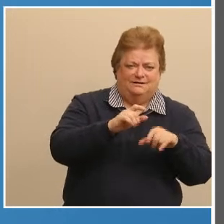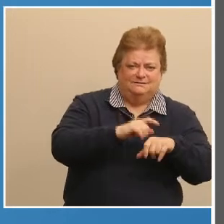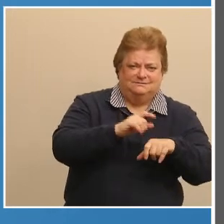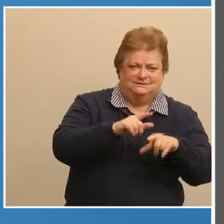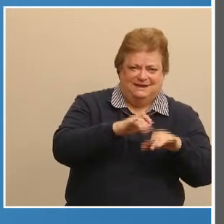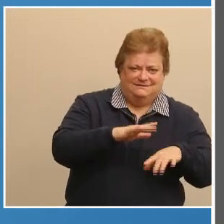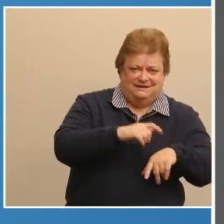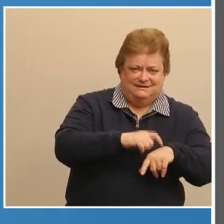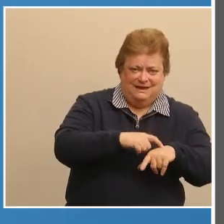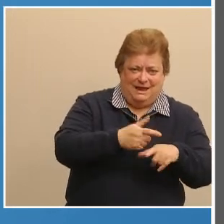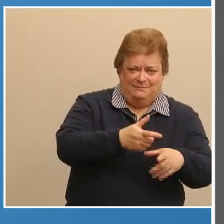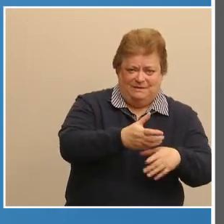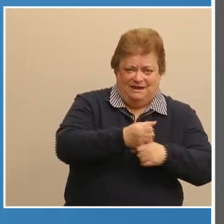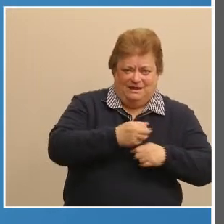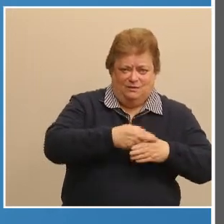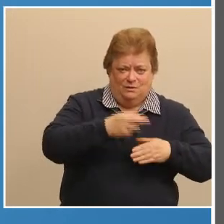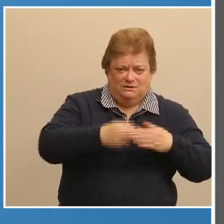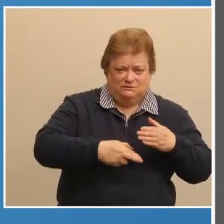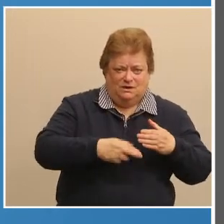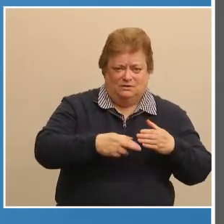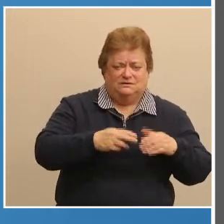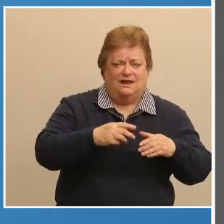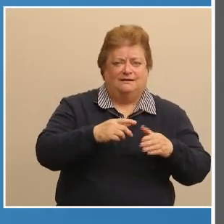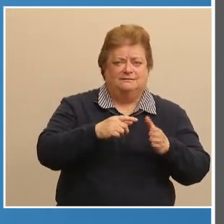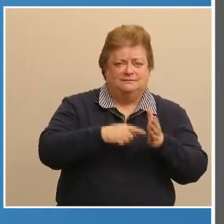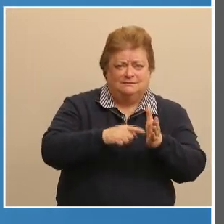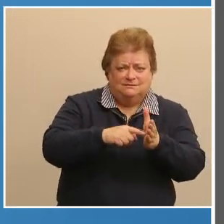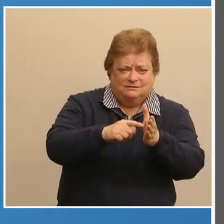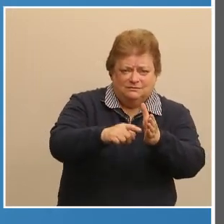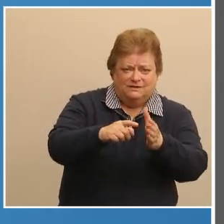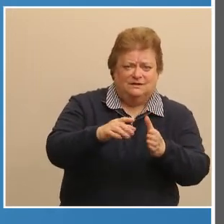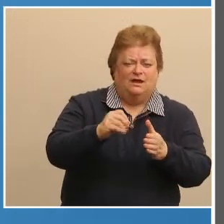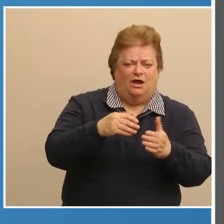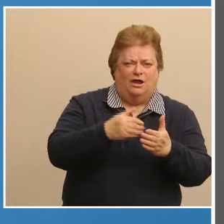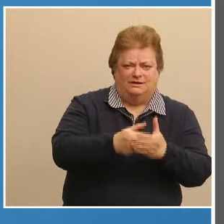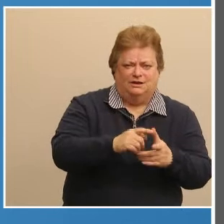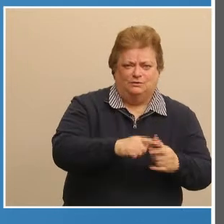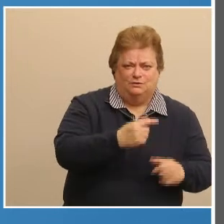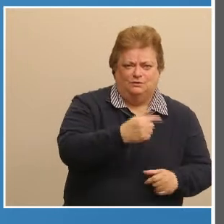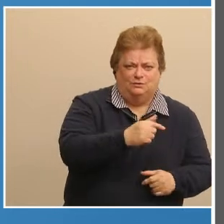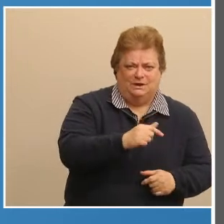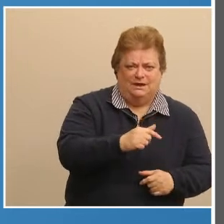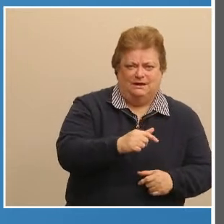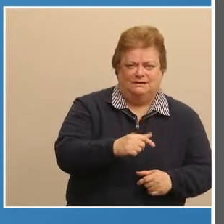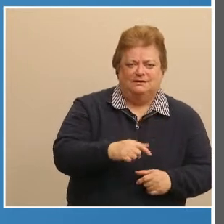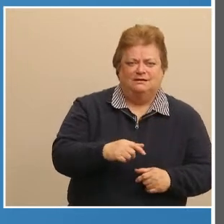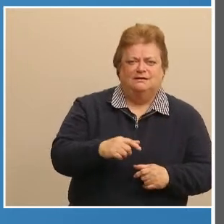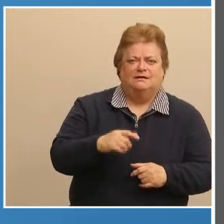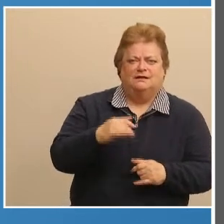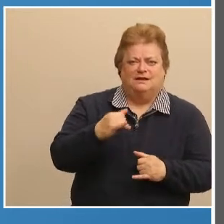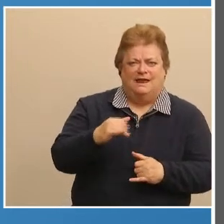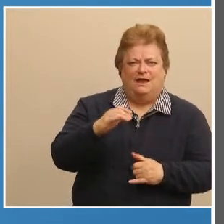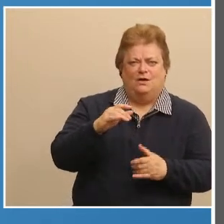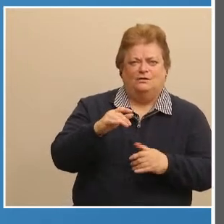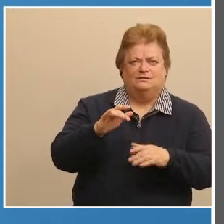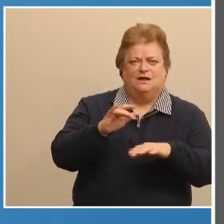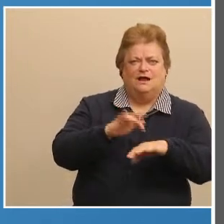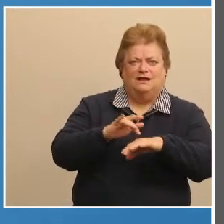time and contact tracing time are nearing green. Contact tracing has moved down into the